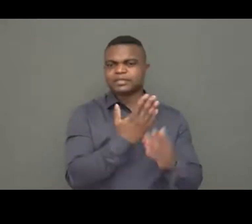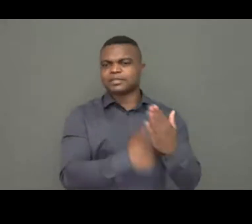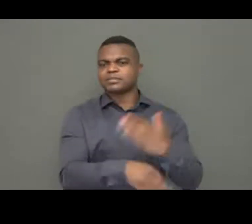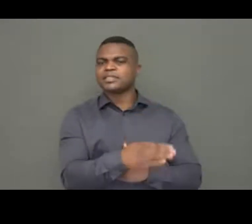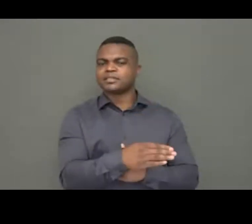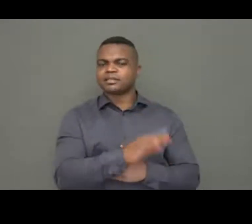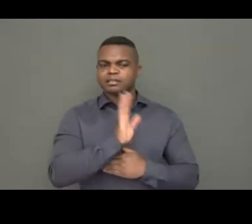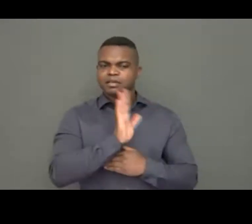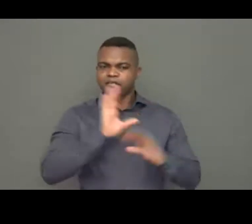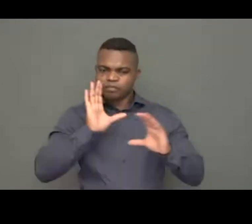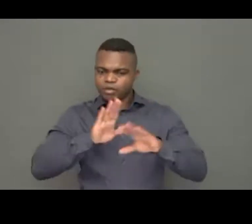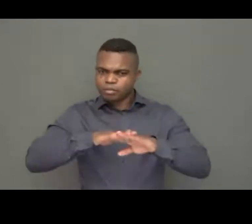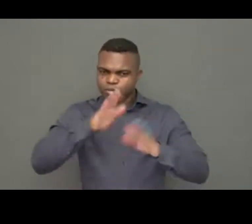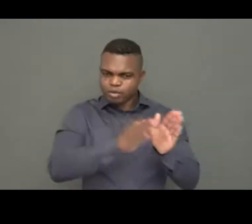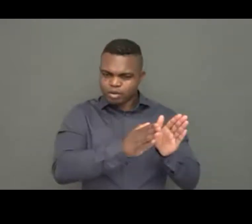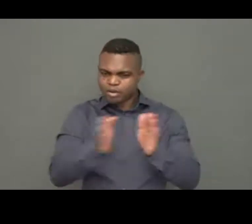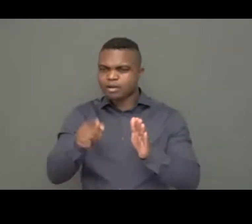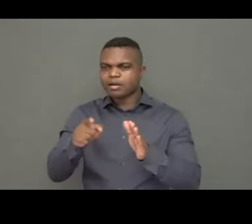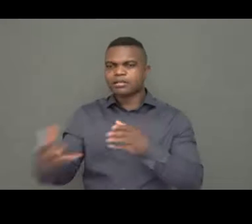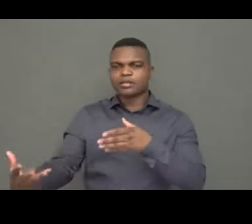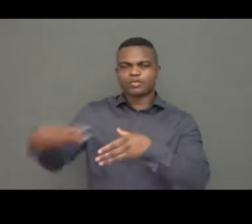So Katherine, over to you.